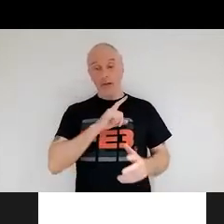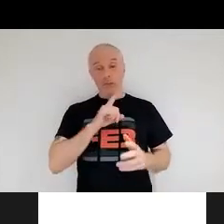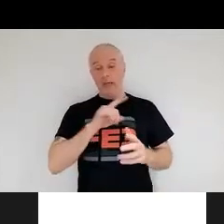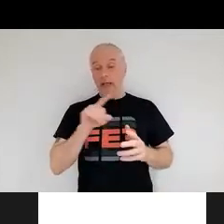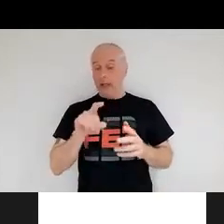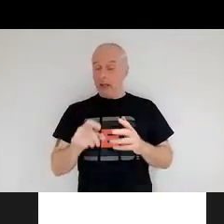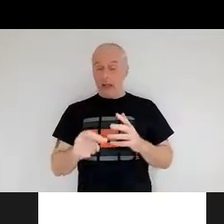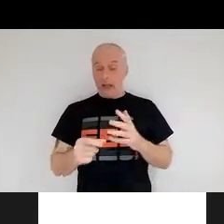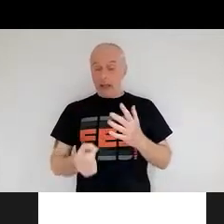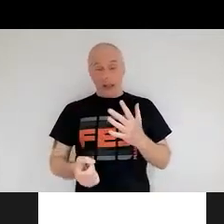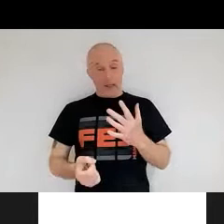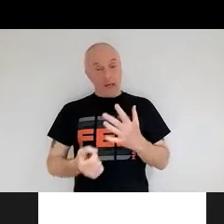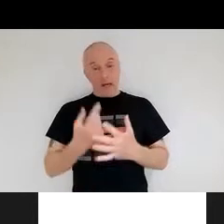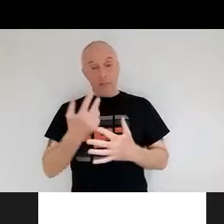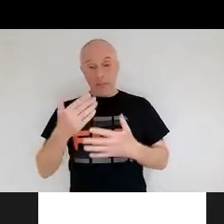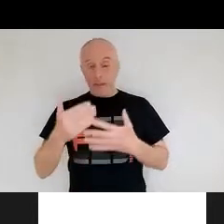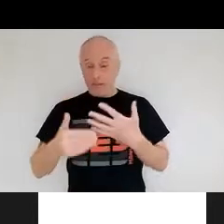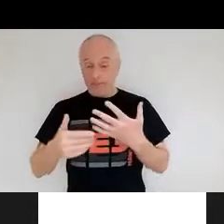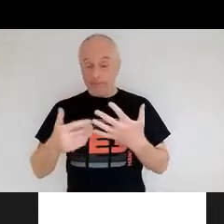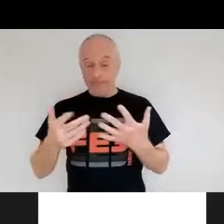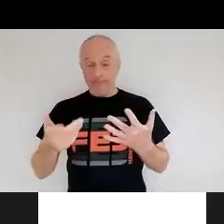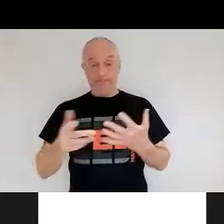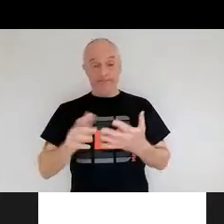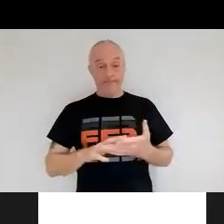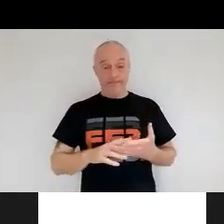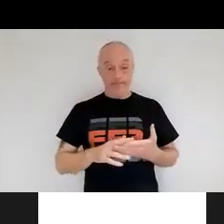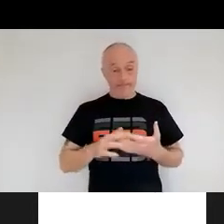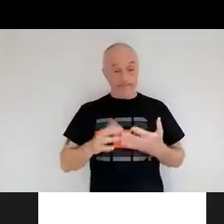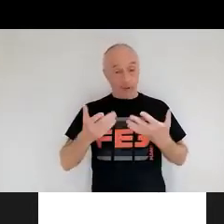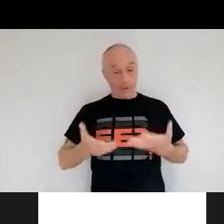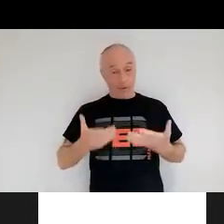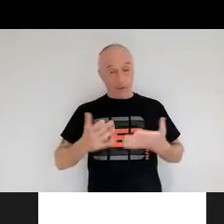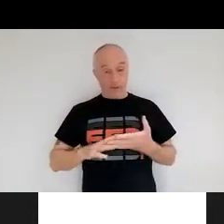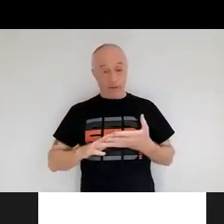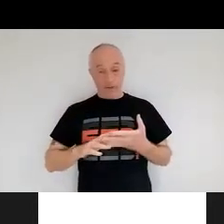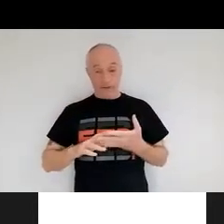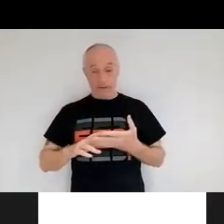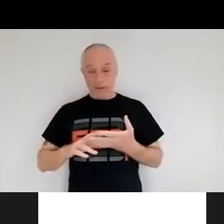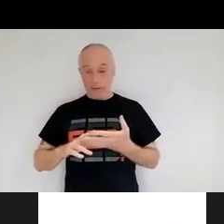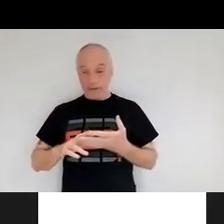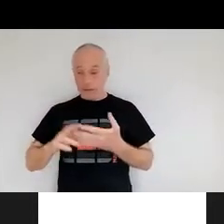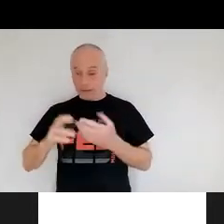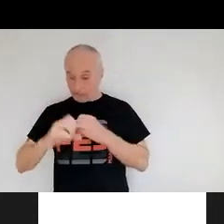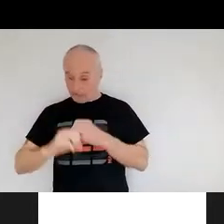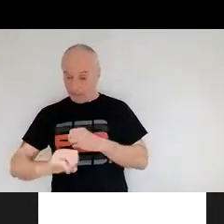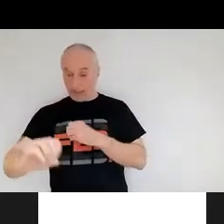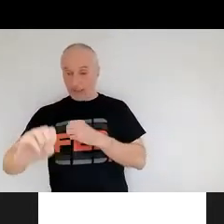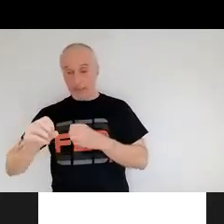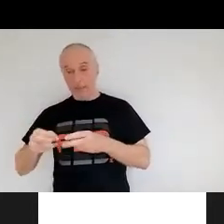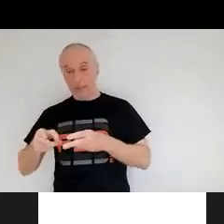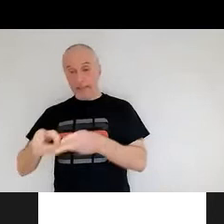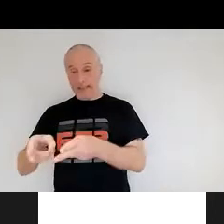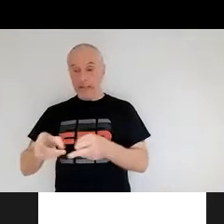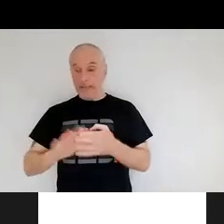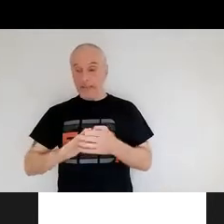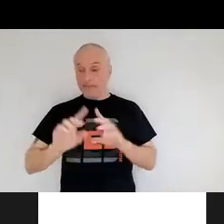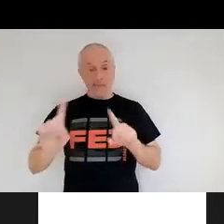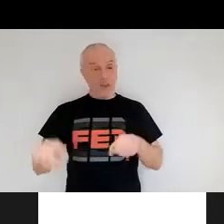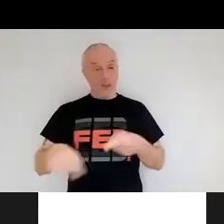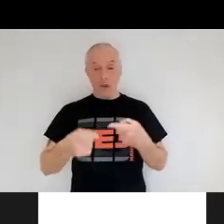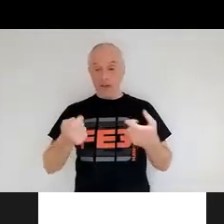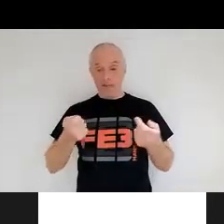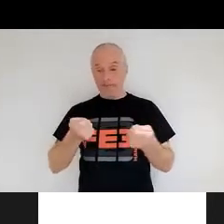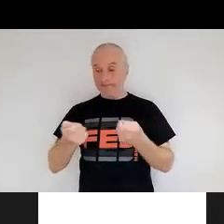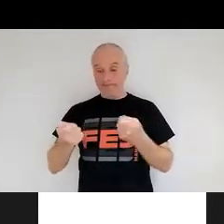is because the system today just can't cater for the introduction of hydrogen to any great extent, because